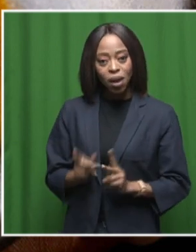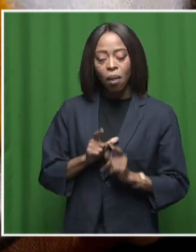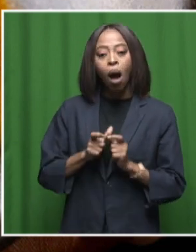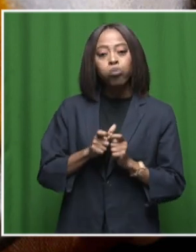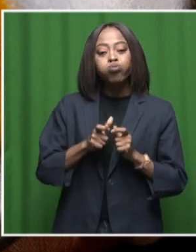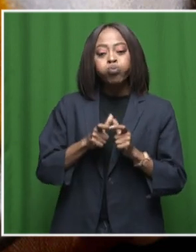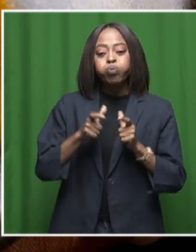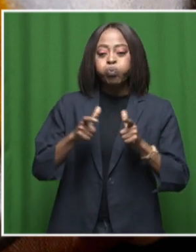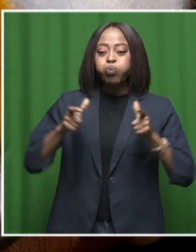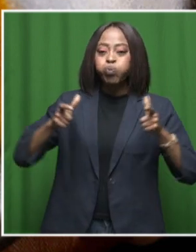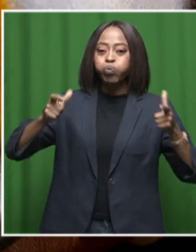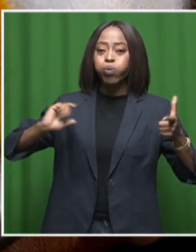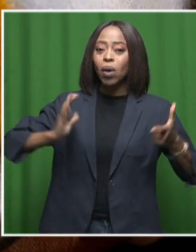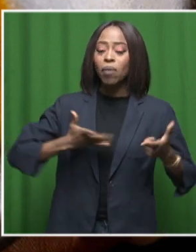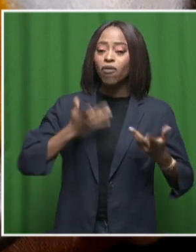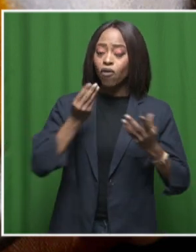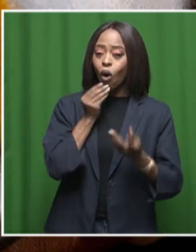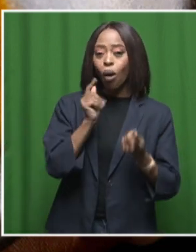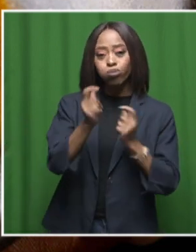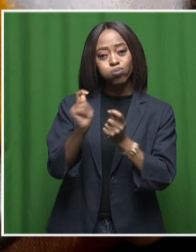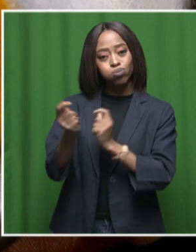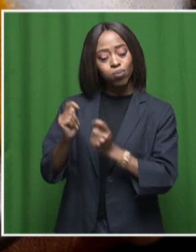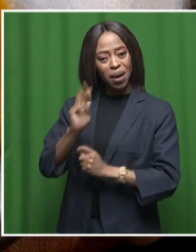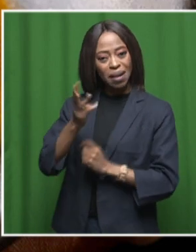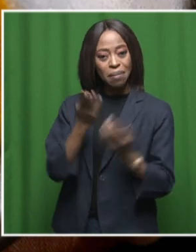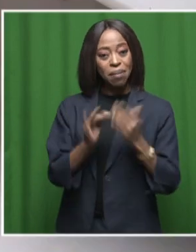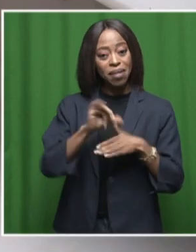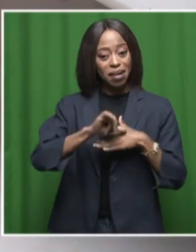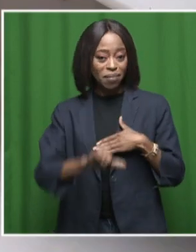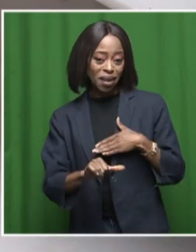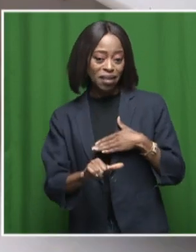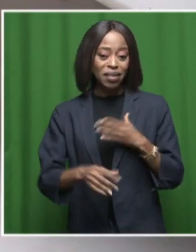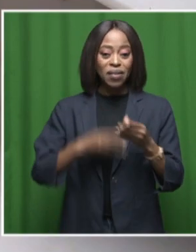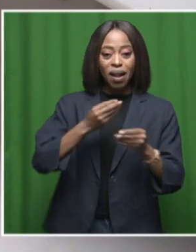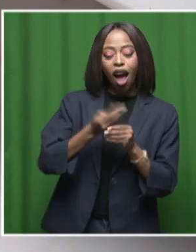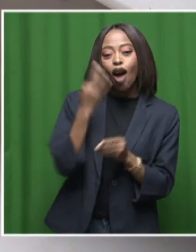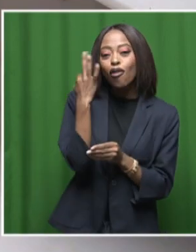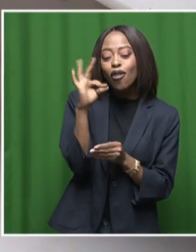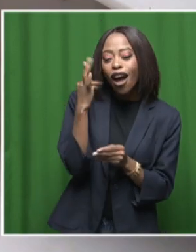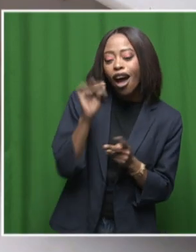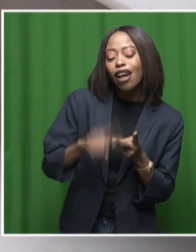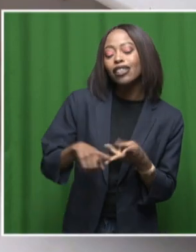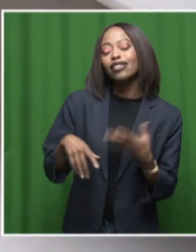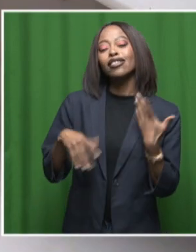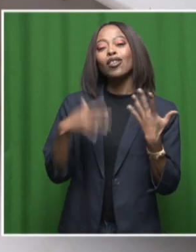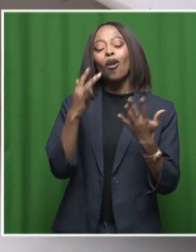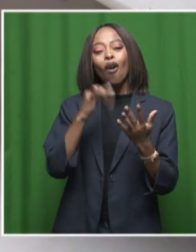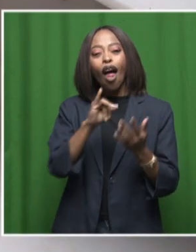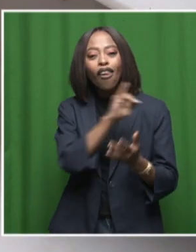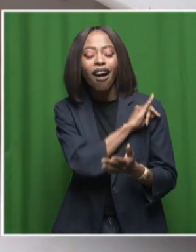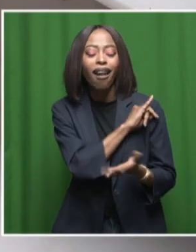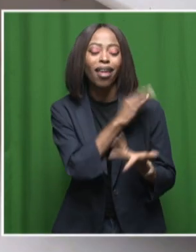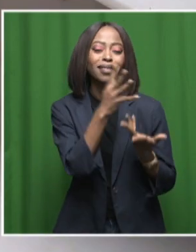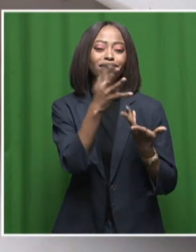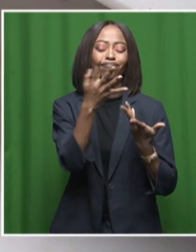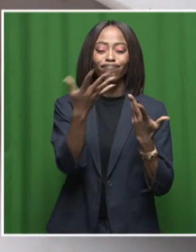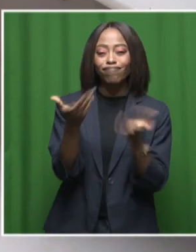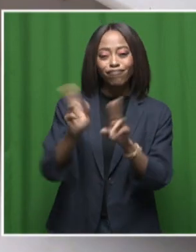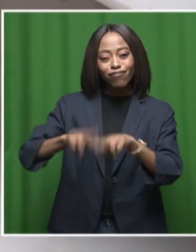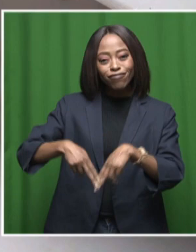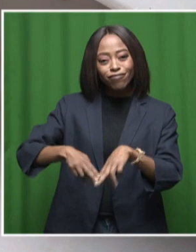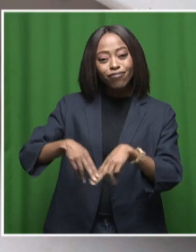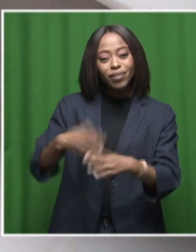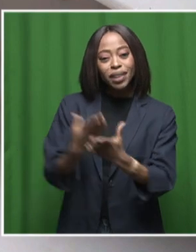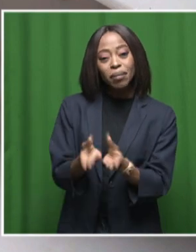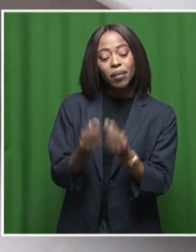hyper seasonal. The food will change. Maybe next month we'll do a bit of a more French menu, a little bit more toned down Italian vibe. It all depends on what we